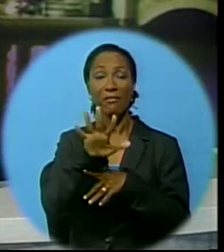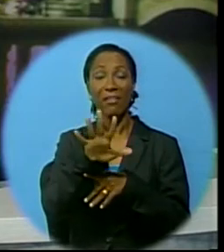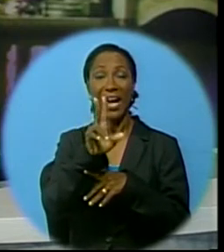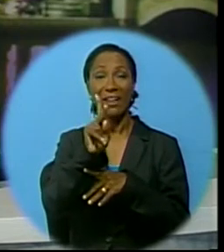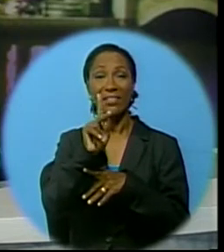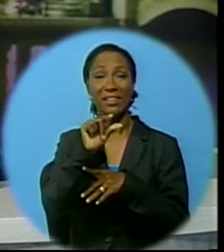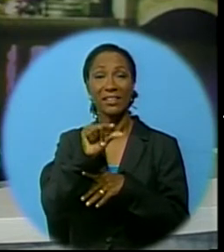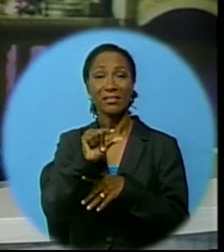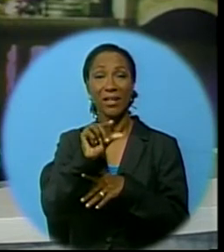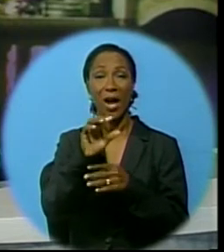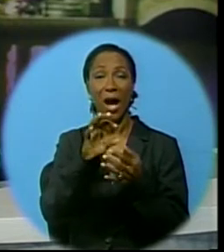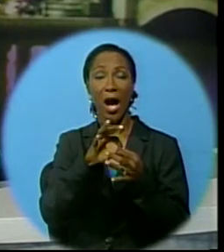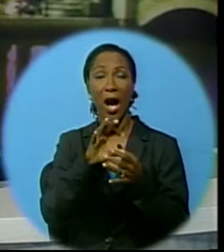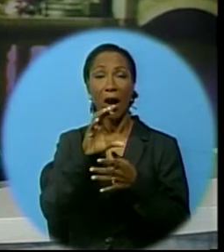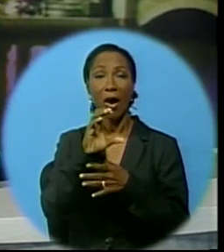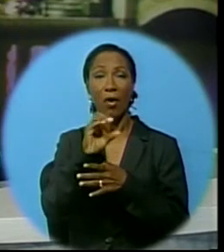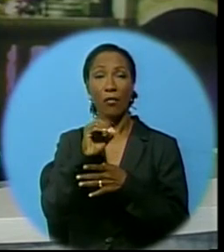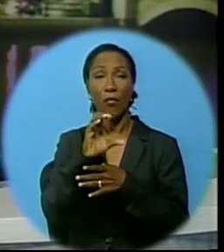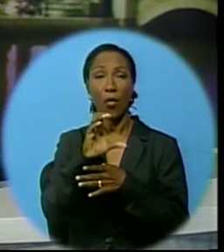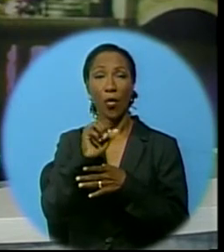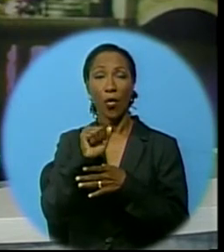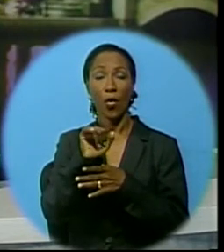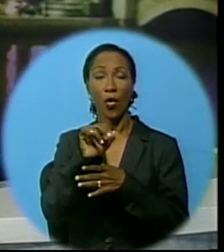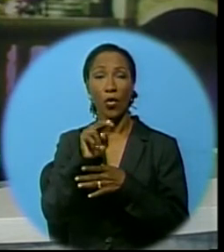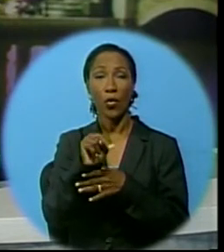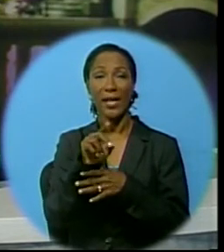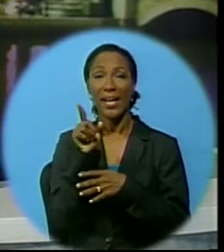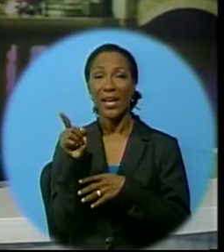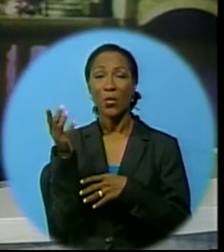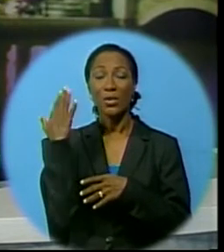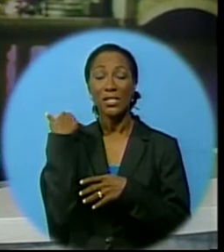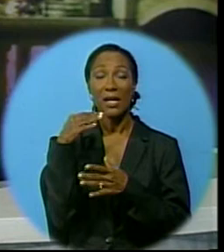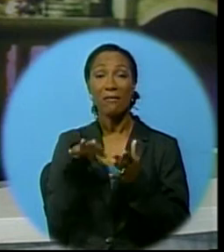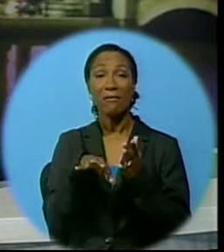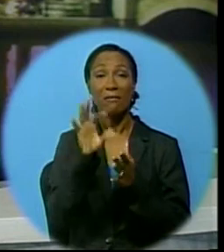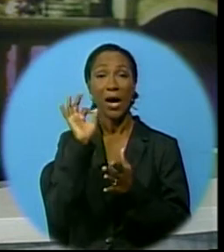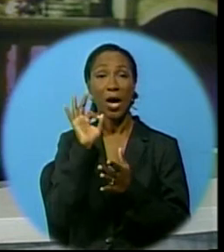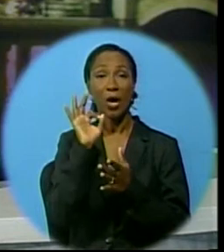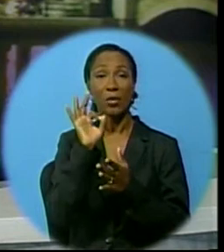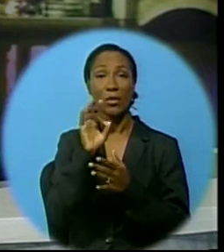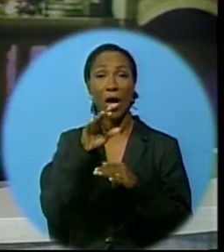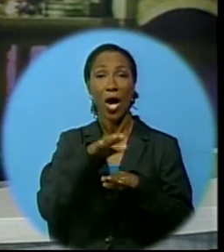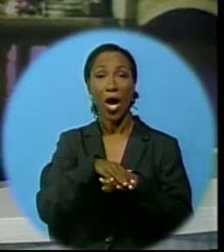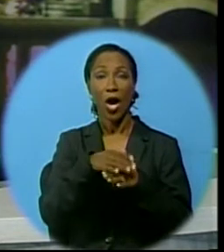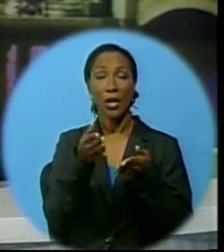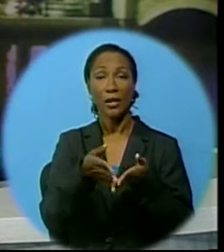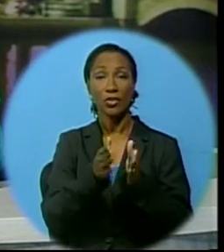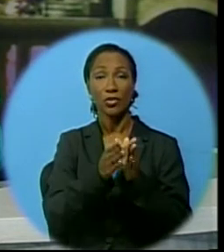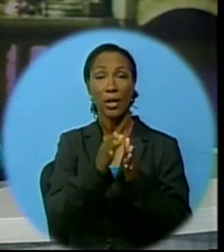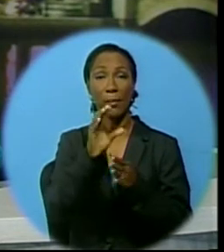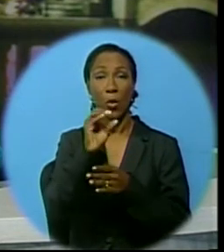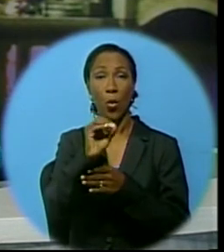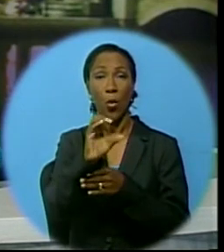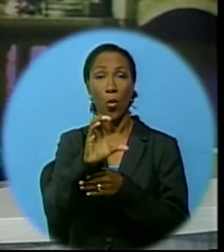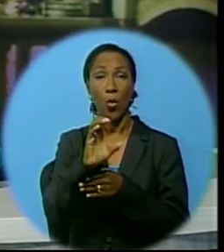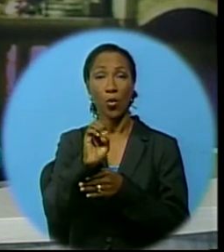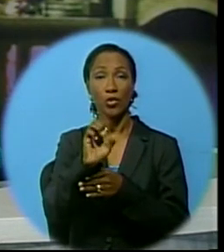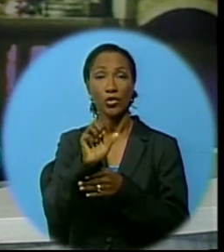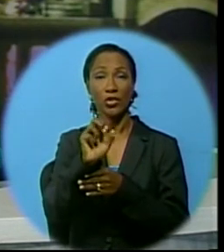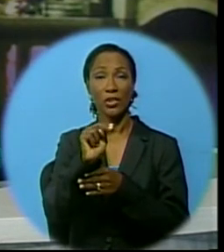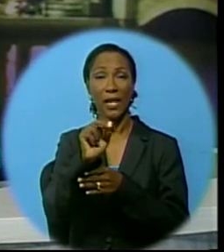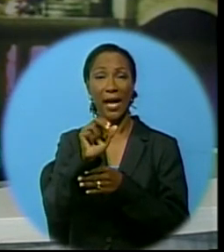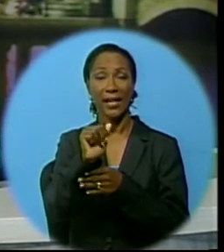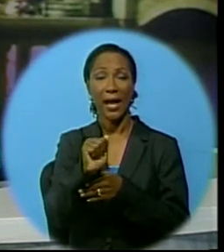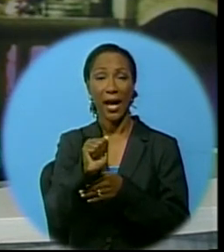cocaine. The cocaine was found on board the cruise ship Oceana at the Bridgetown port. Police say Ejimamu was